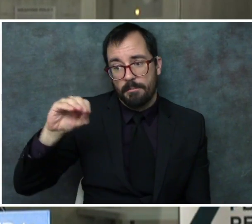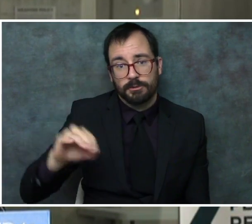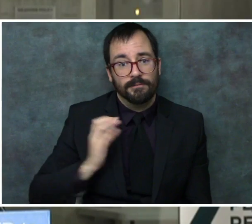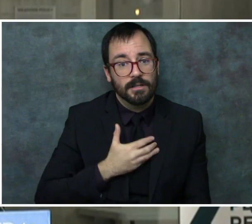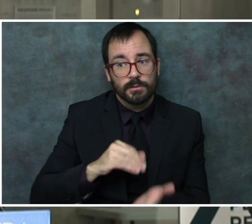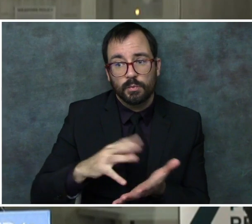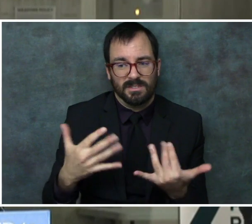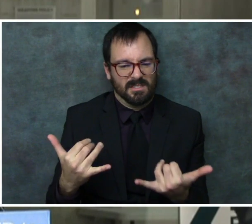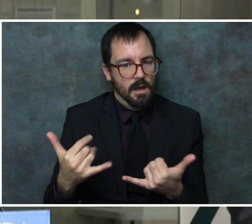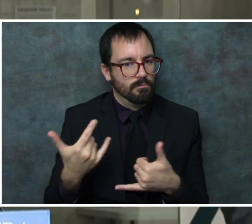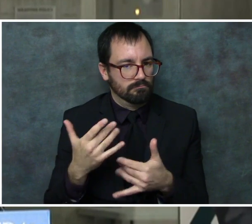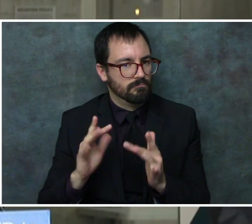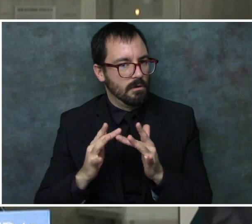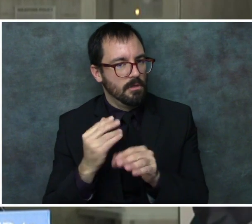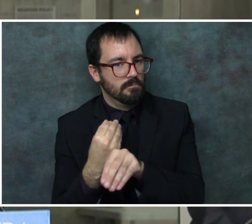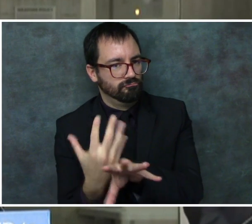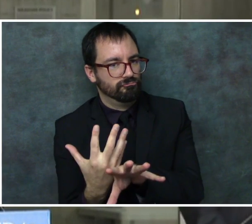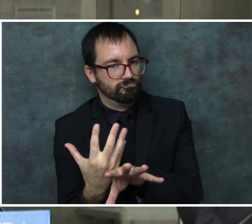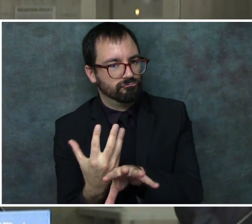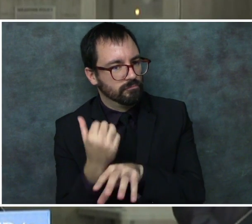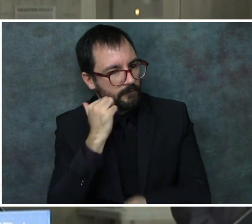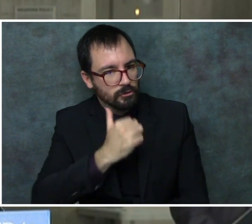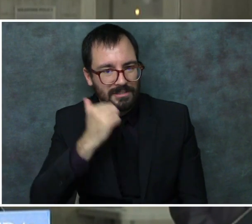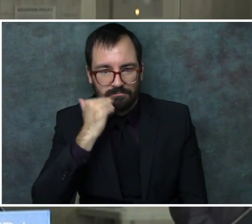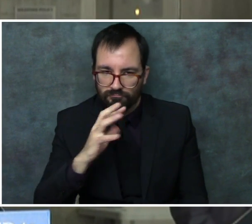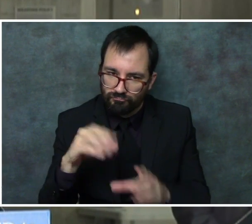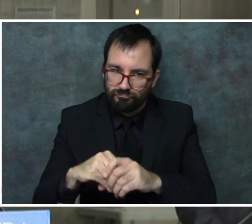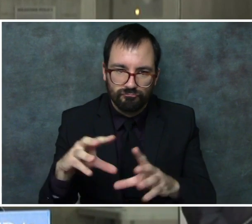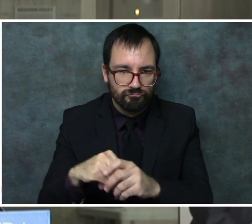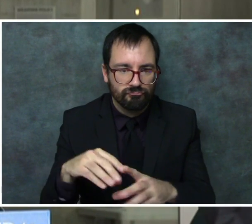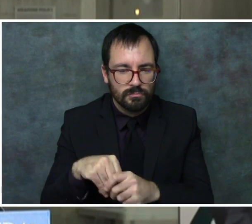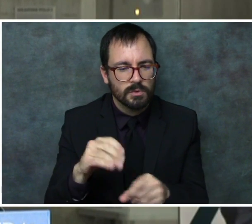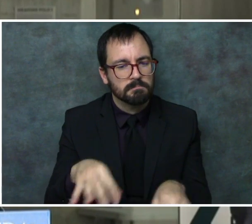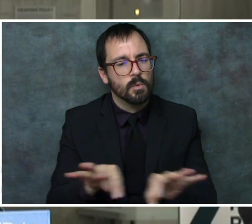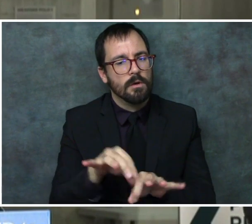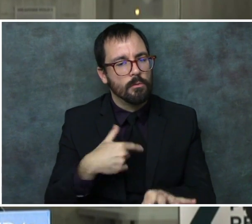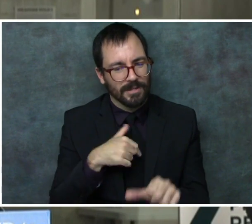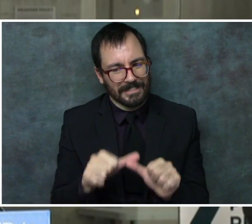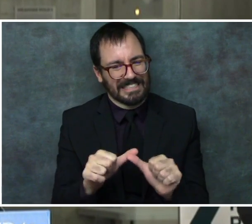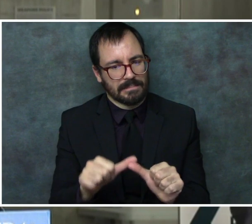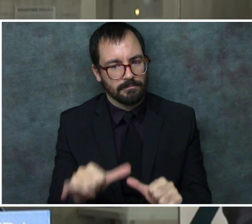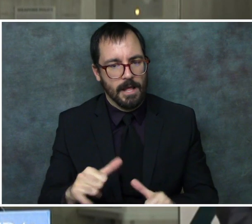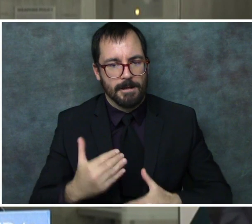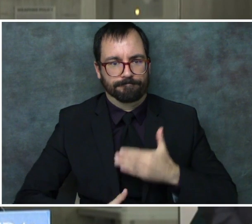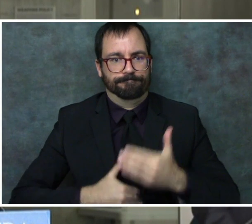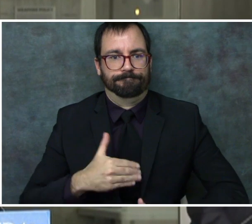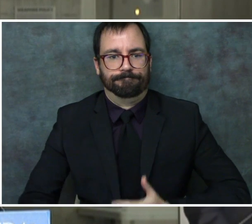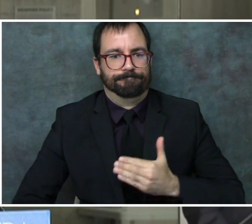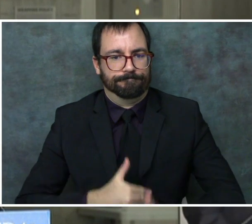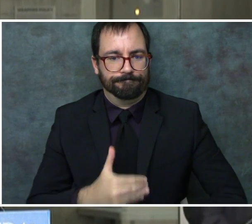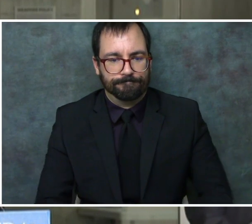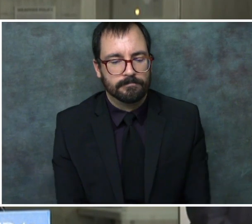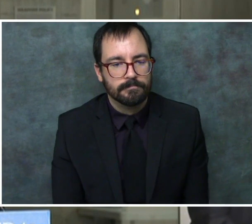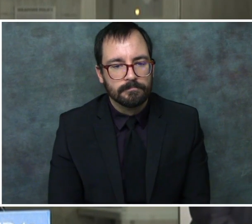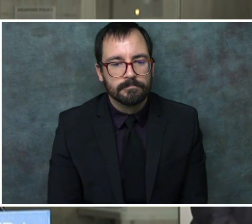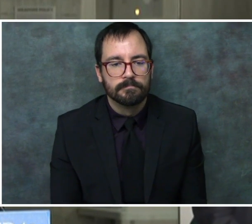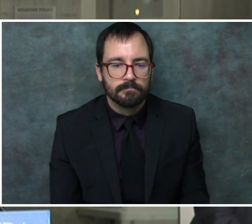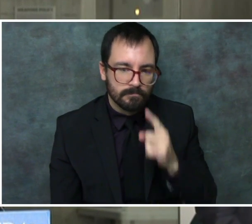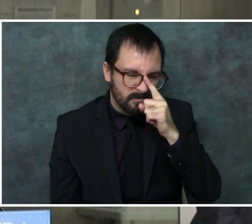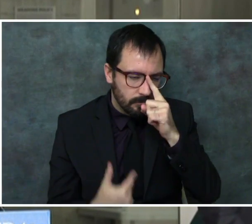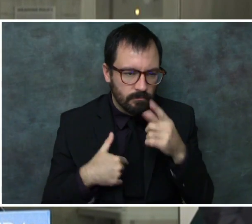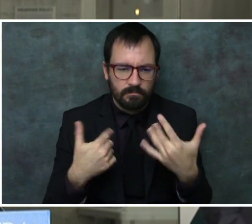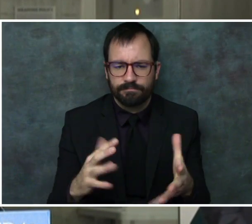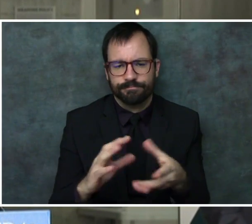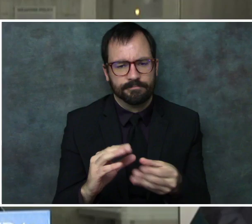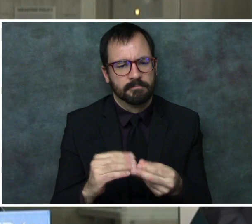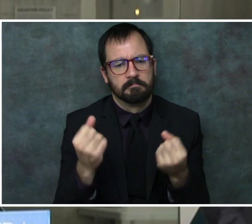have the momentum moving forward. There were a lot of teachers who were concerned about going back to sometimes those kids. And I know they've all described, some of them